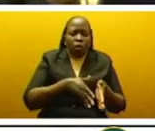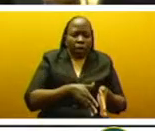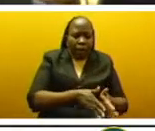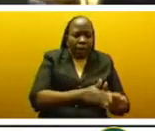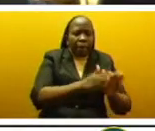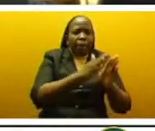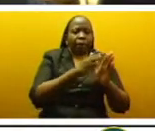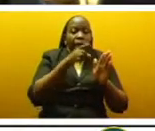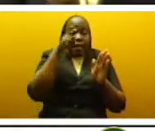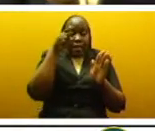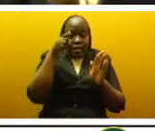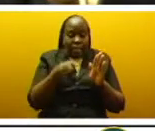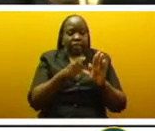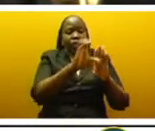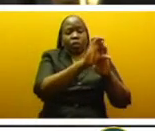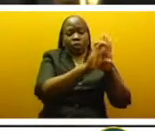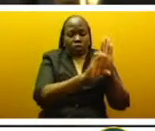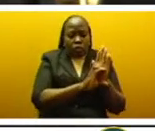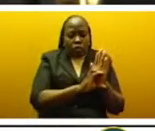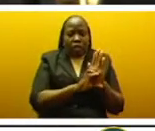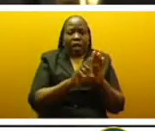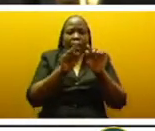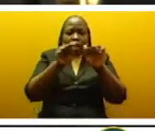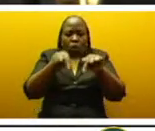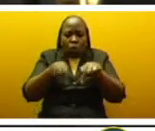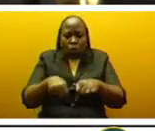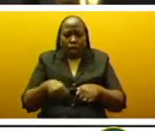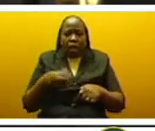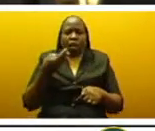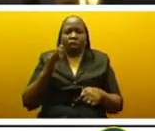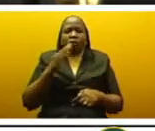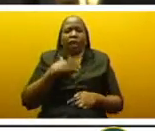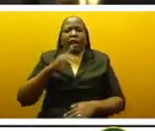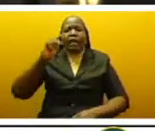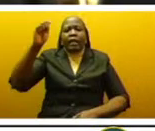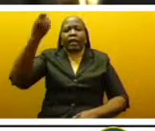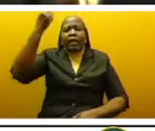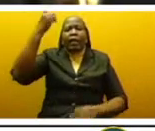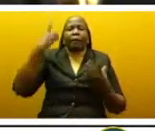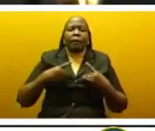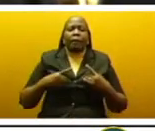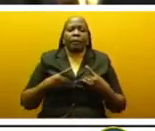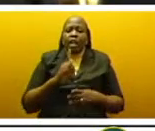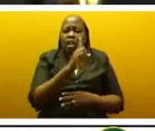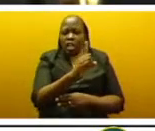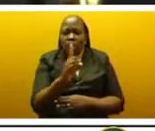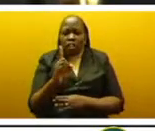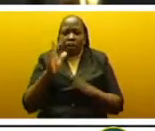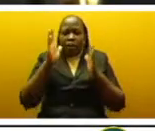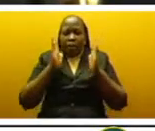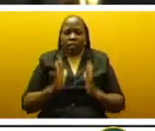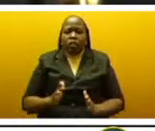this Constitution requires of citizens, every person has an obligation